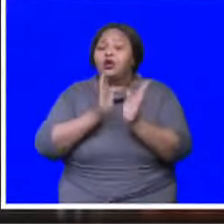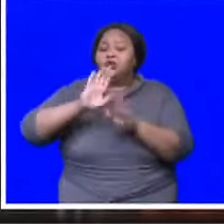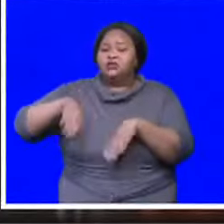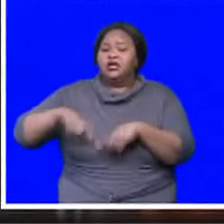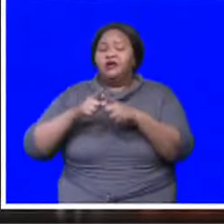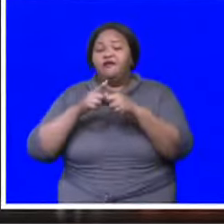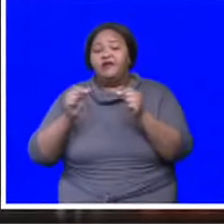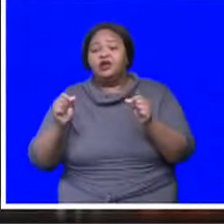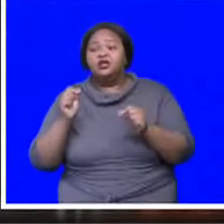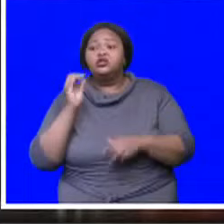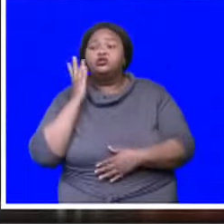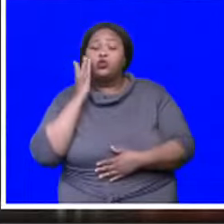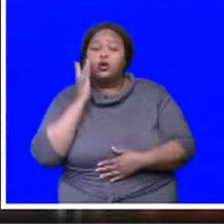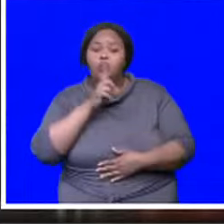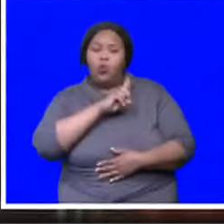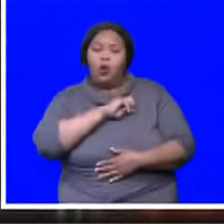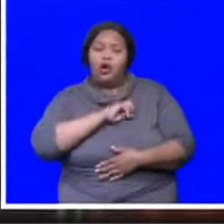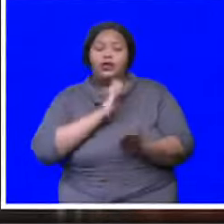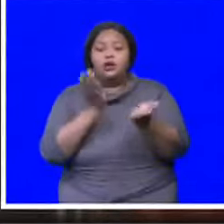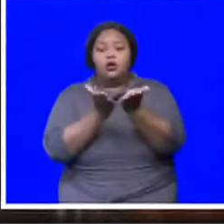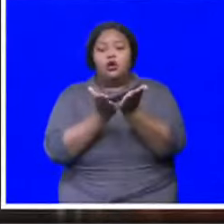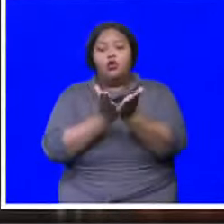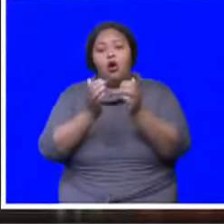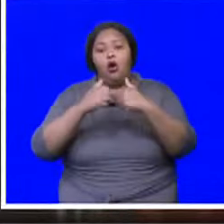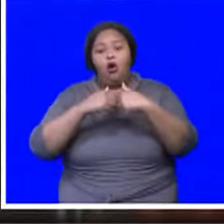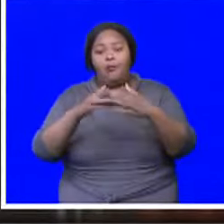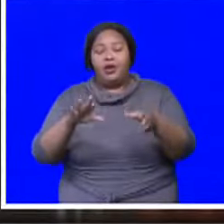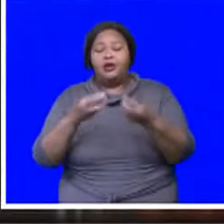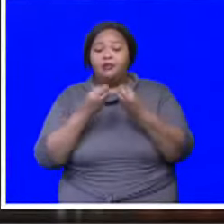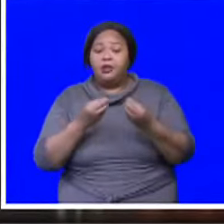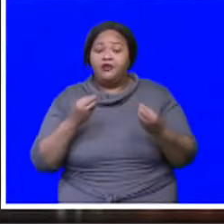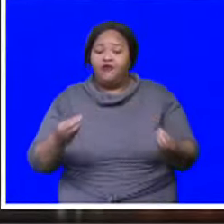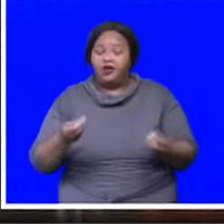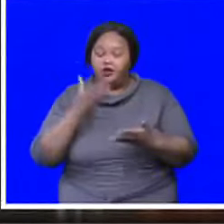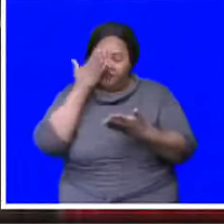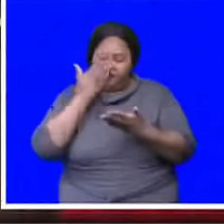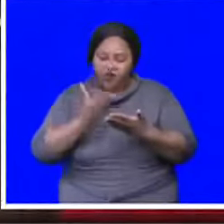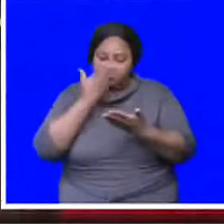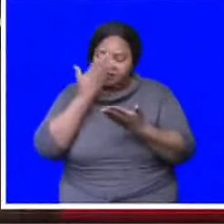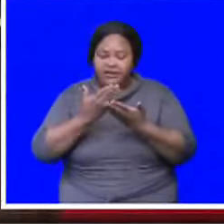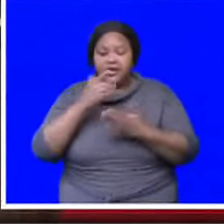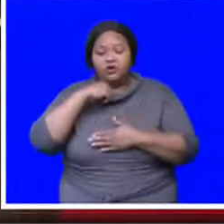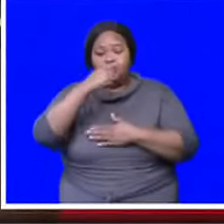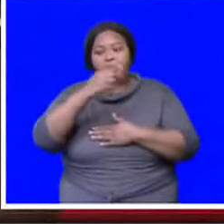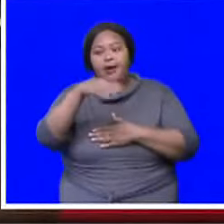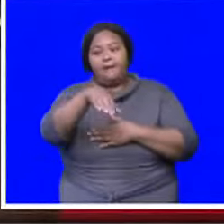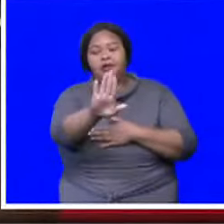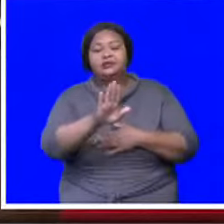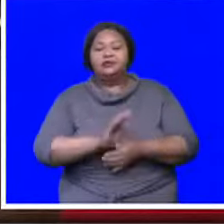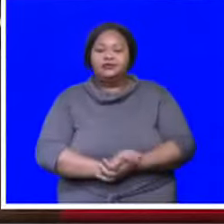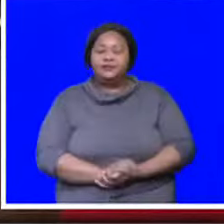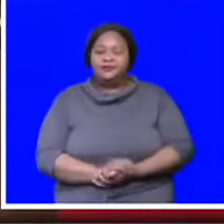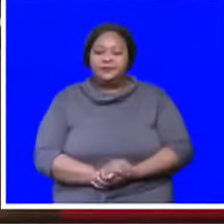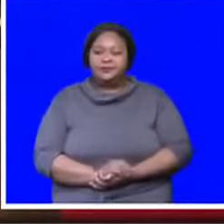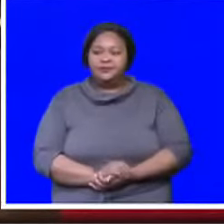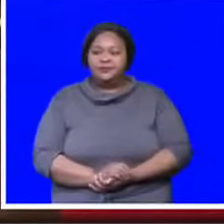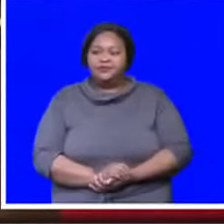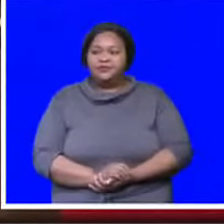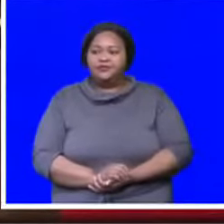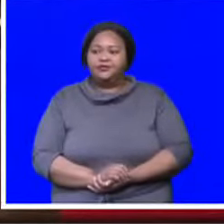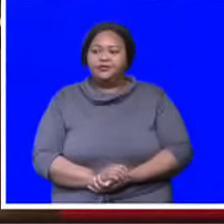tovulwa tikolo bantwana bahambe bayothola imfundo bafunze. Speaker kucela